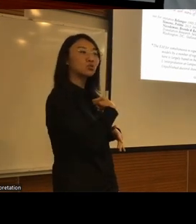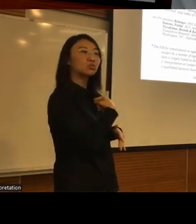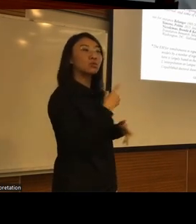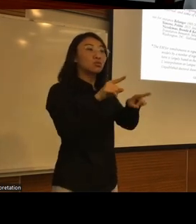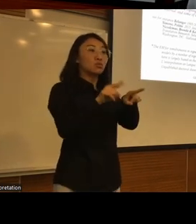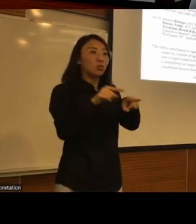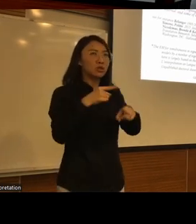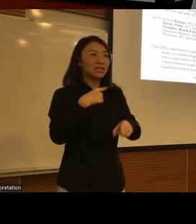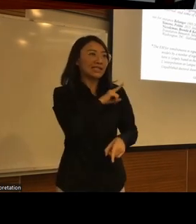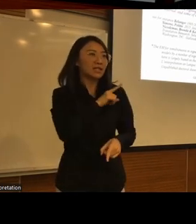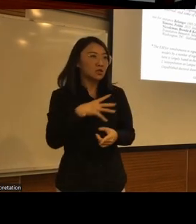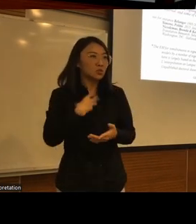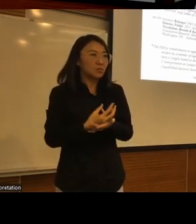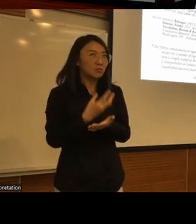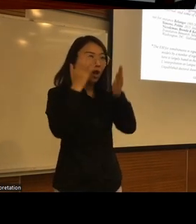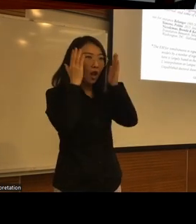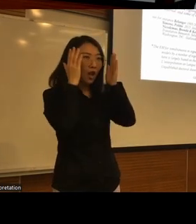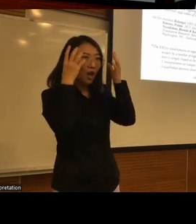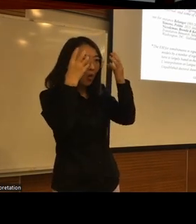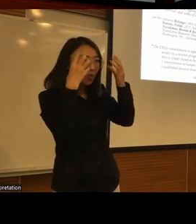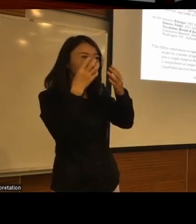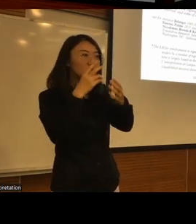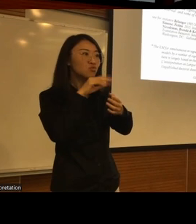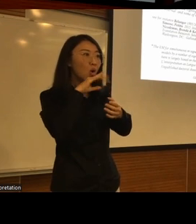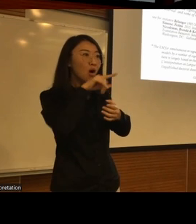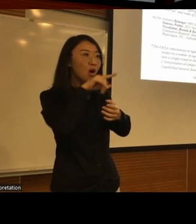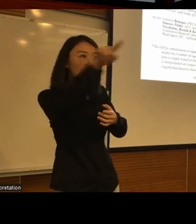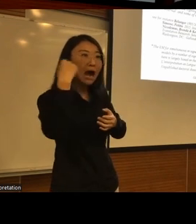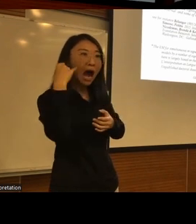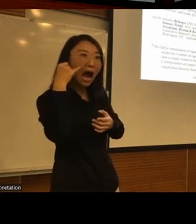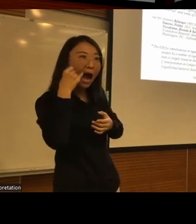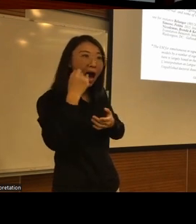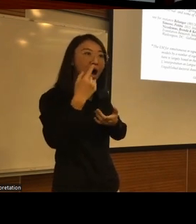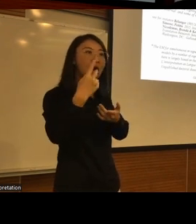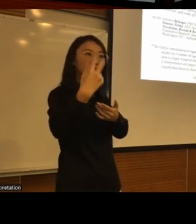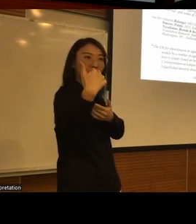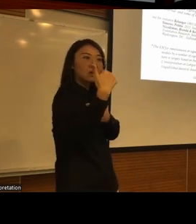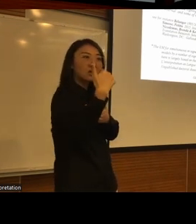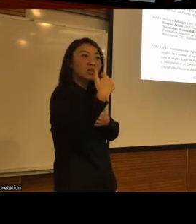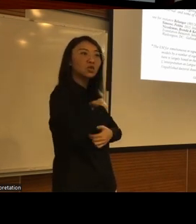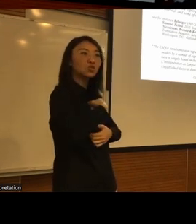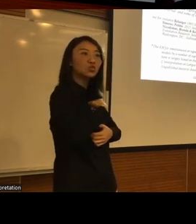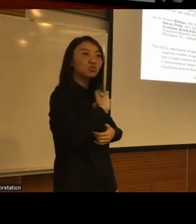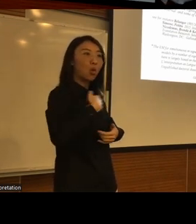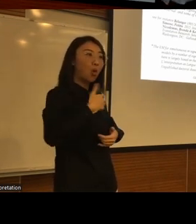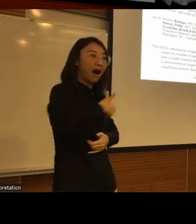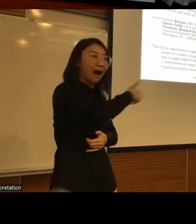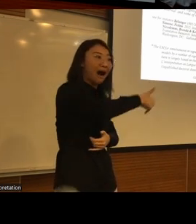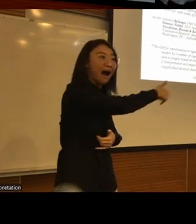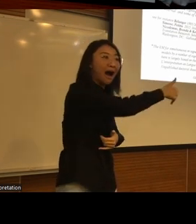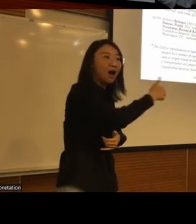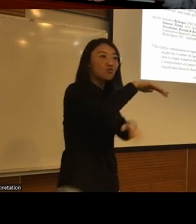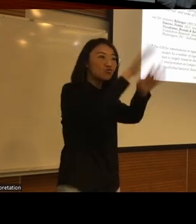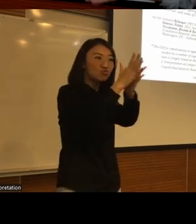she has to be careful so that the deaf users of her services can see her. So